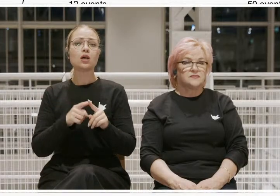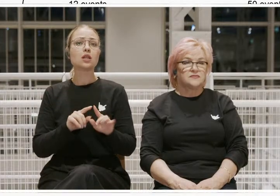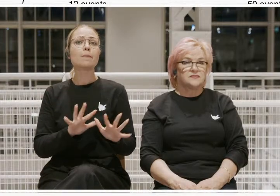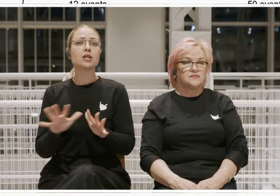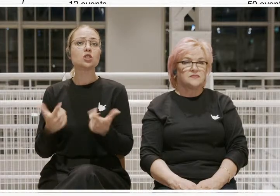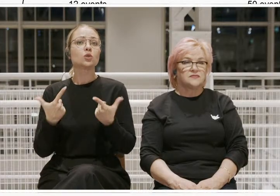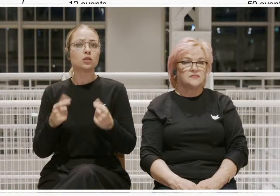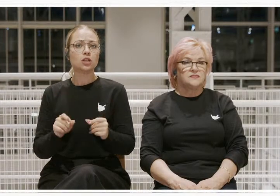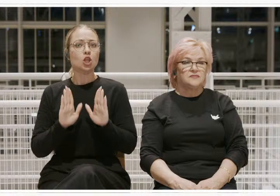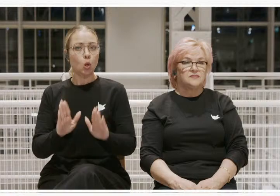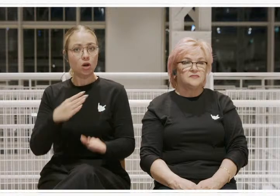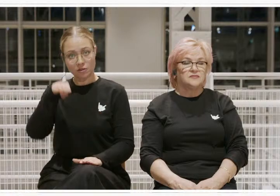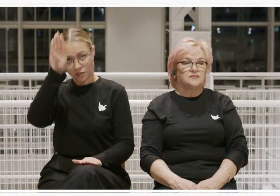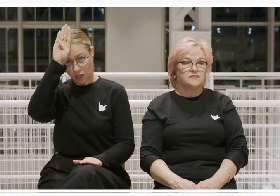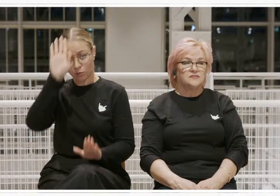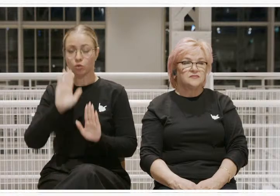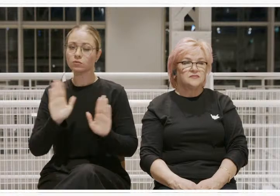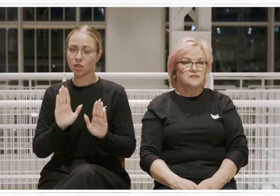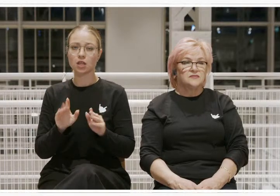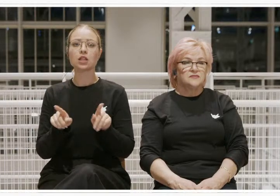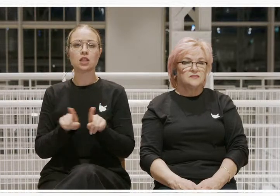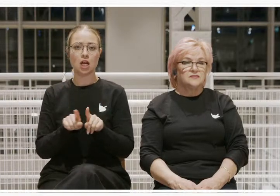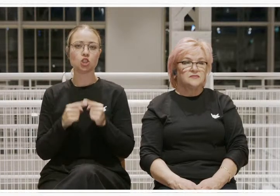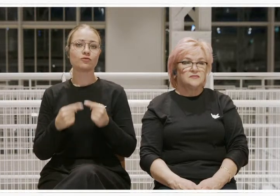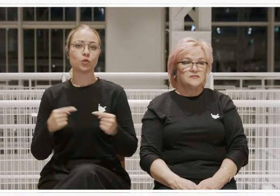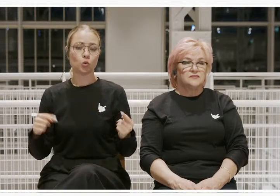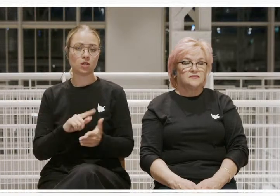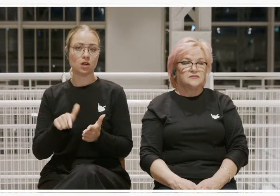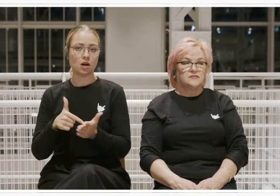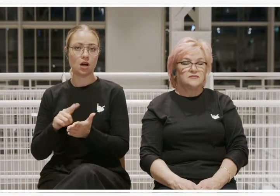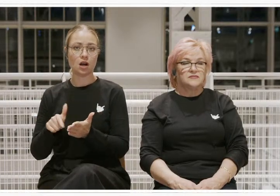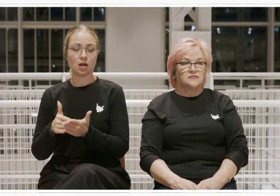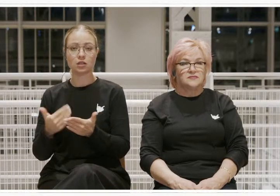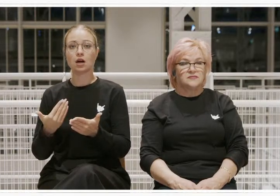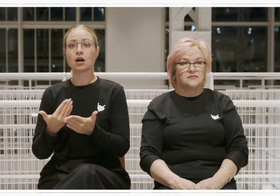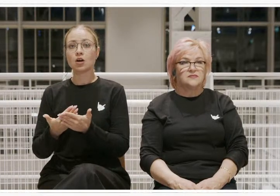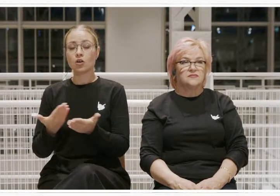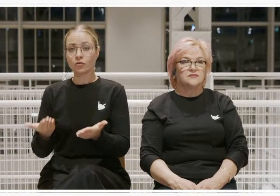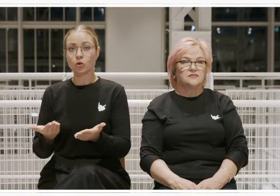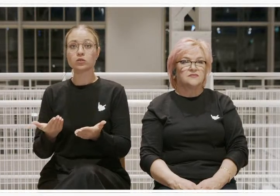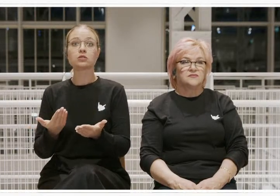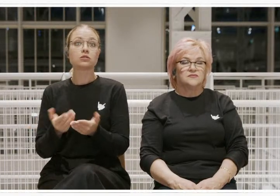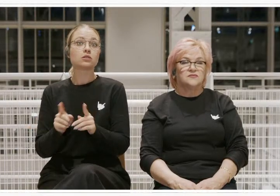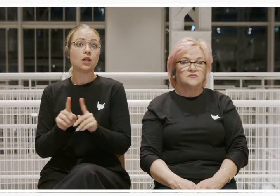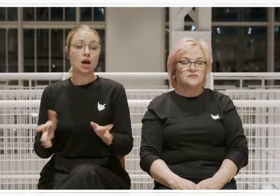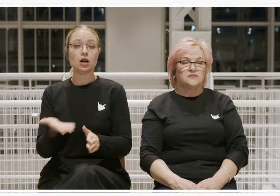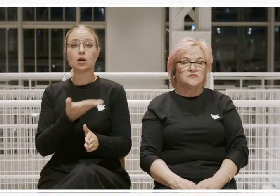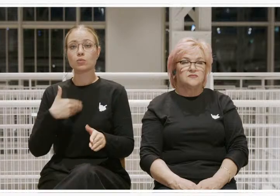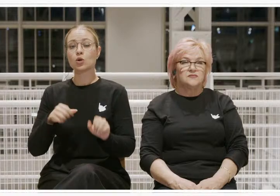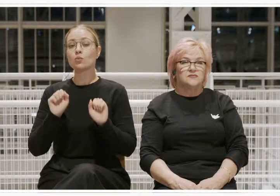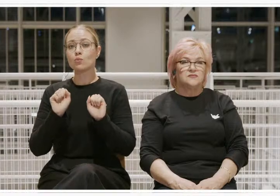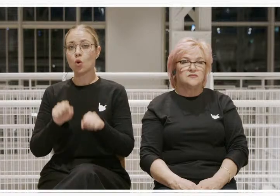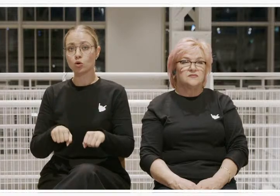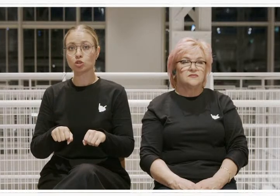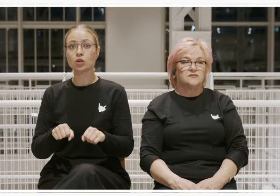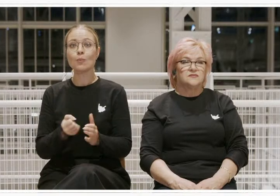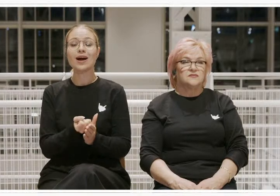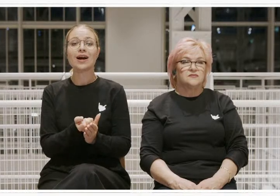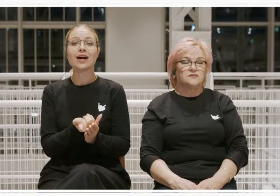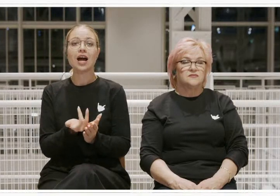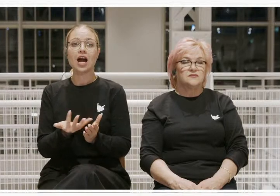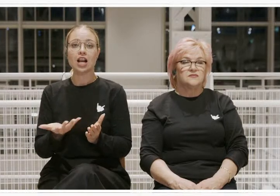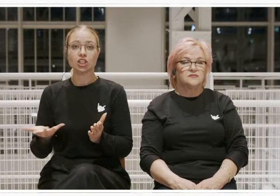Anatolia. So in this way, we reach more people, not only from Istanbul, but also from the